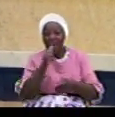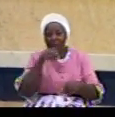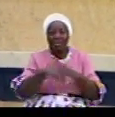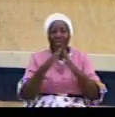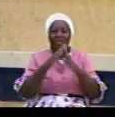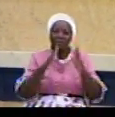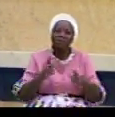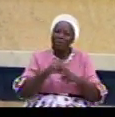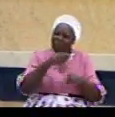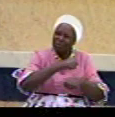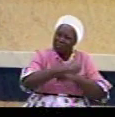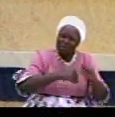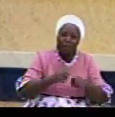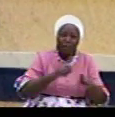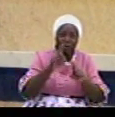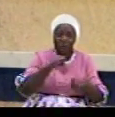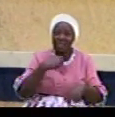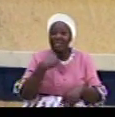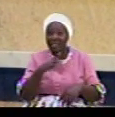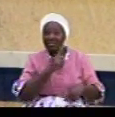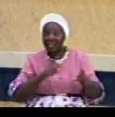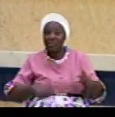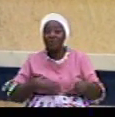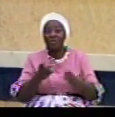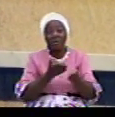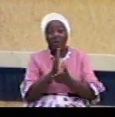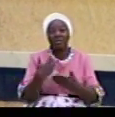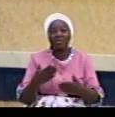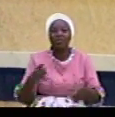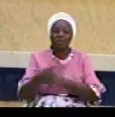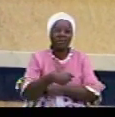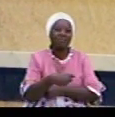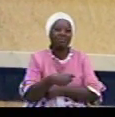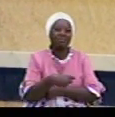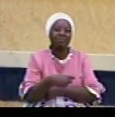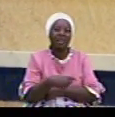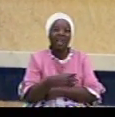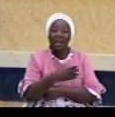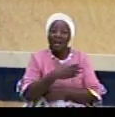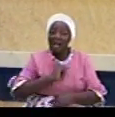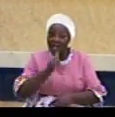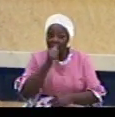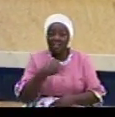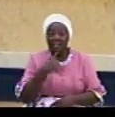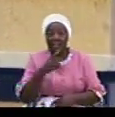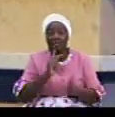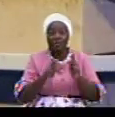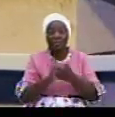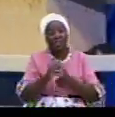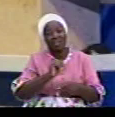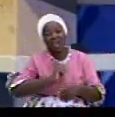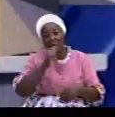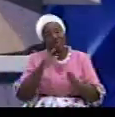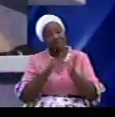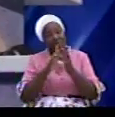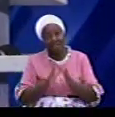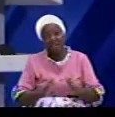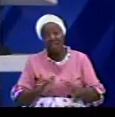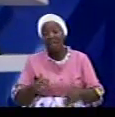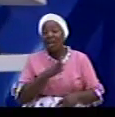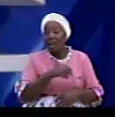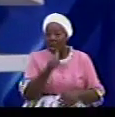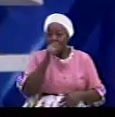tell the Lord the right thing today. I've been telling people I'm a Christian. I've been telling people